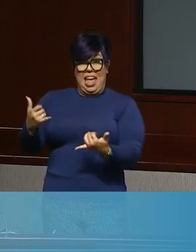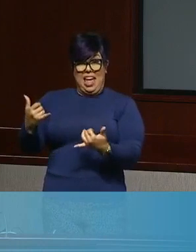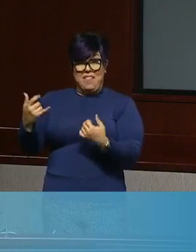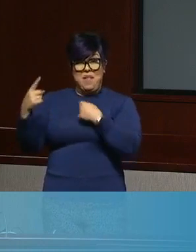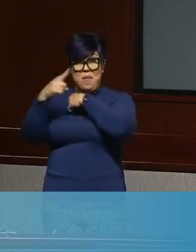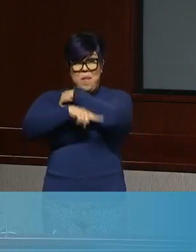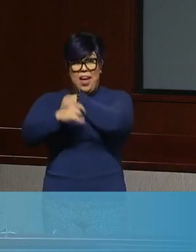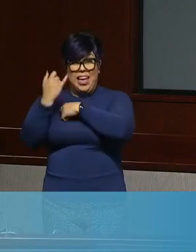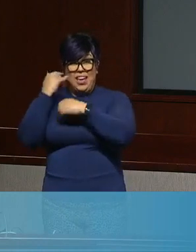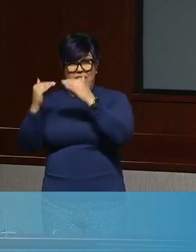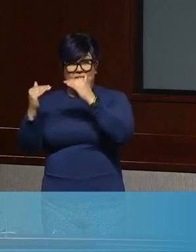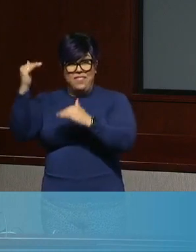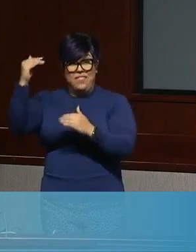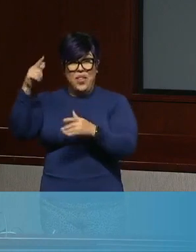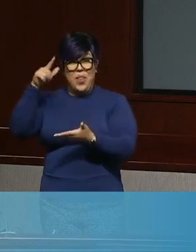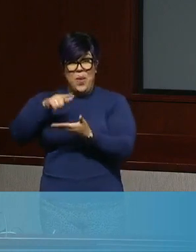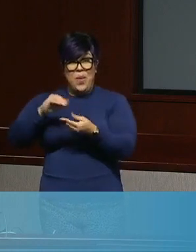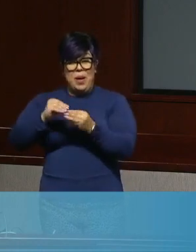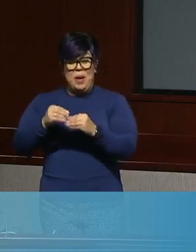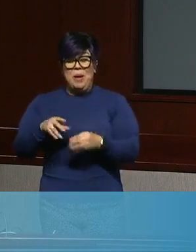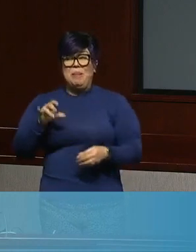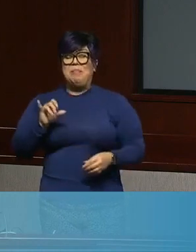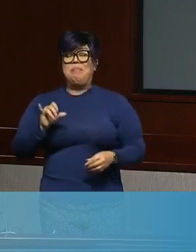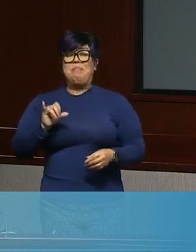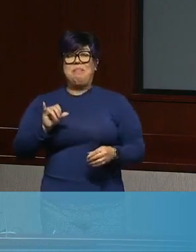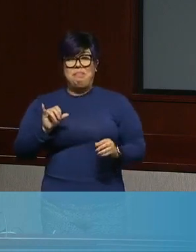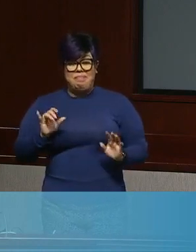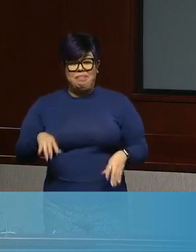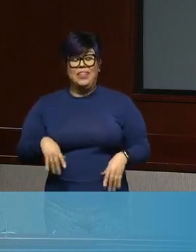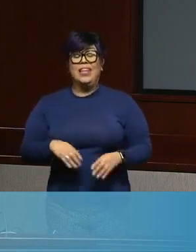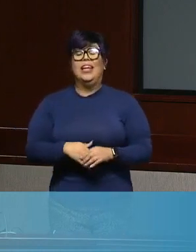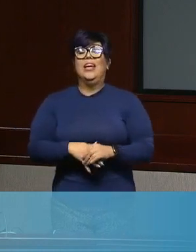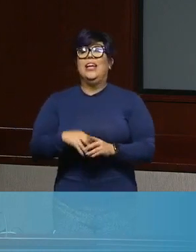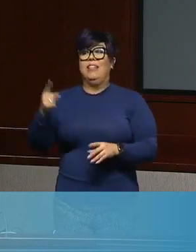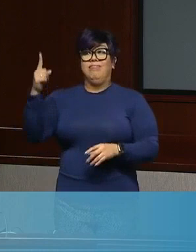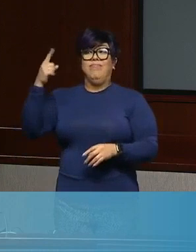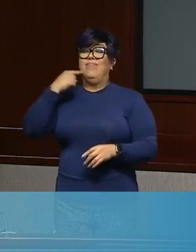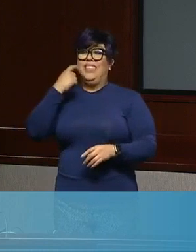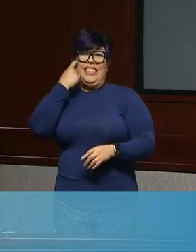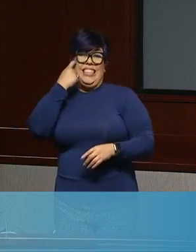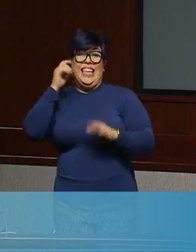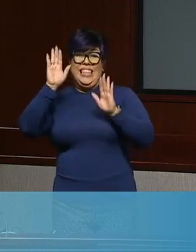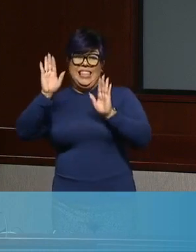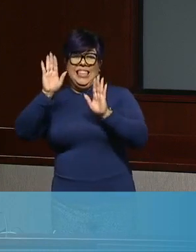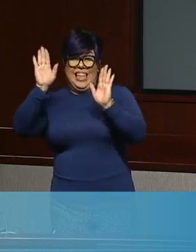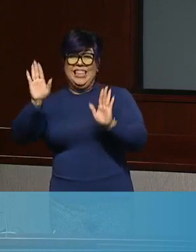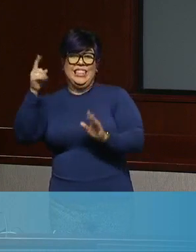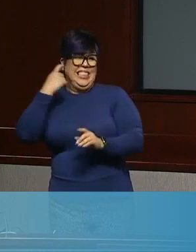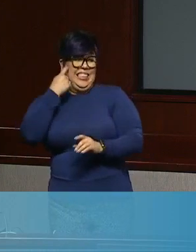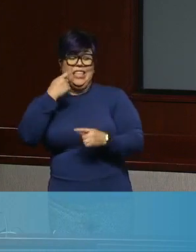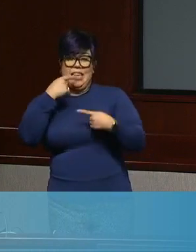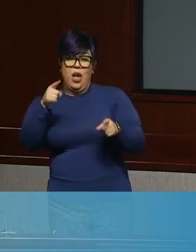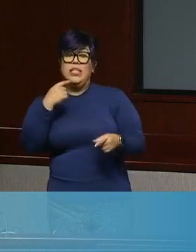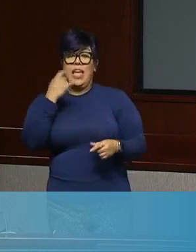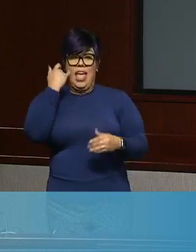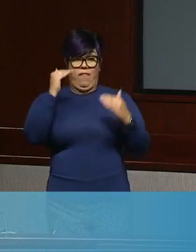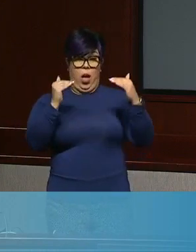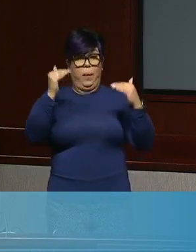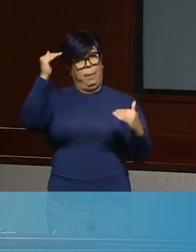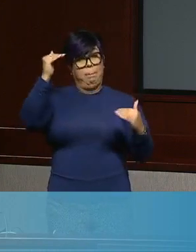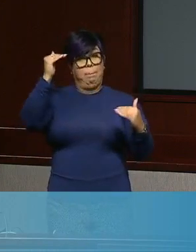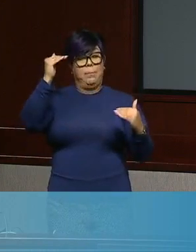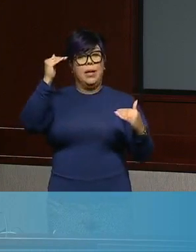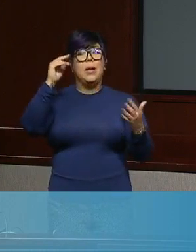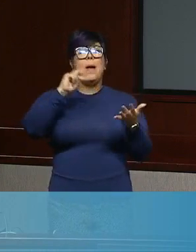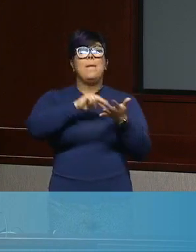In his administration's announcement to counties on Sunday, counties that fall below the state average testing rate will have their case rate